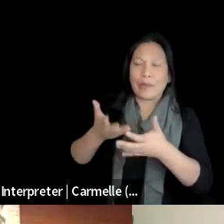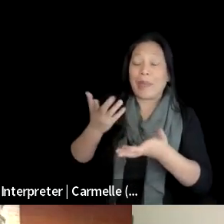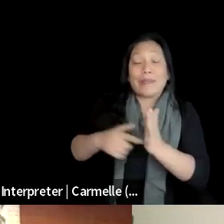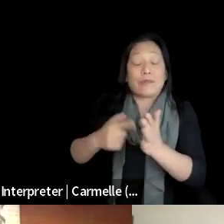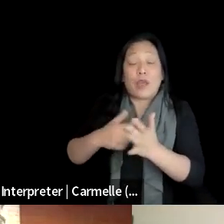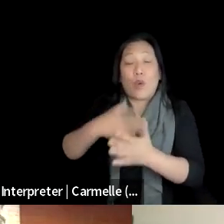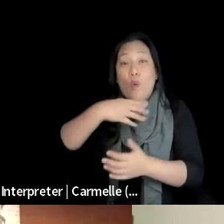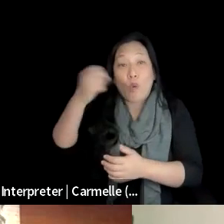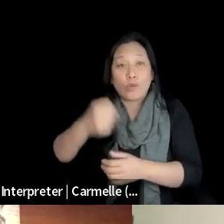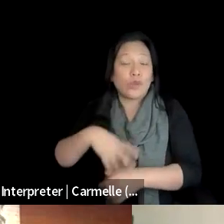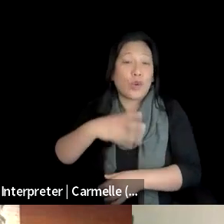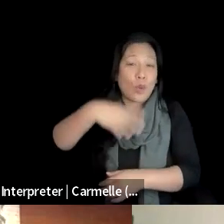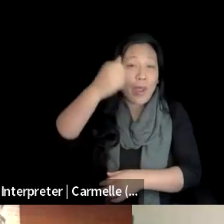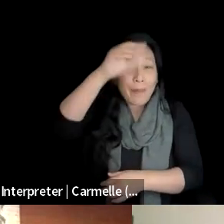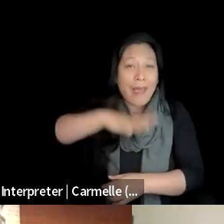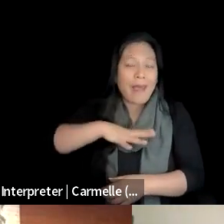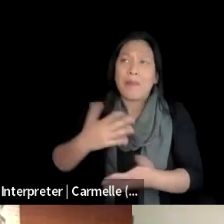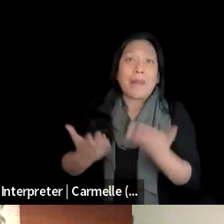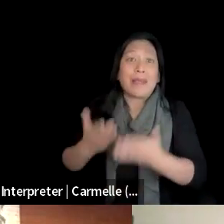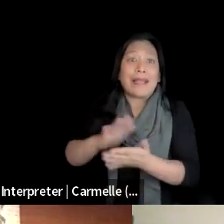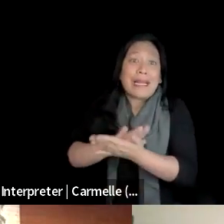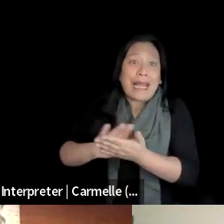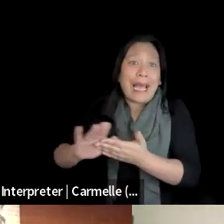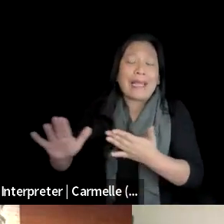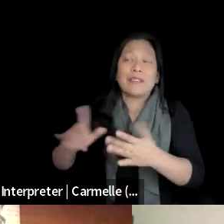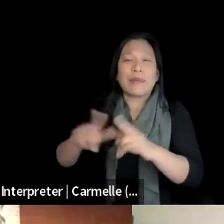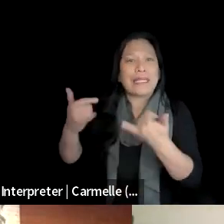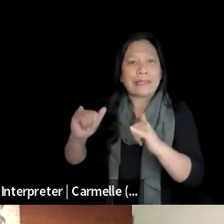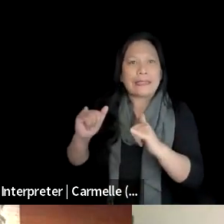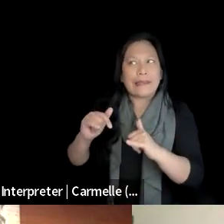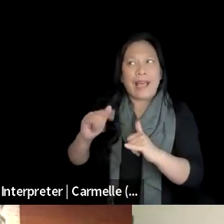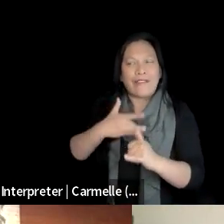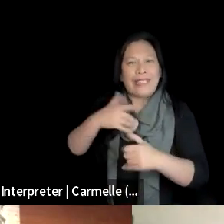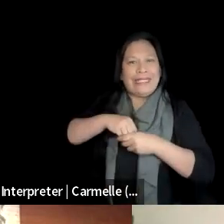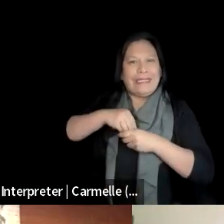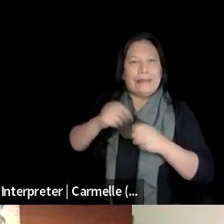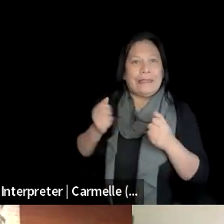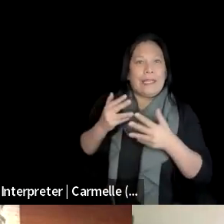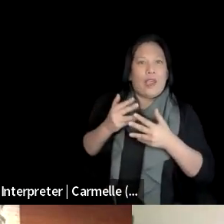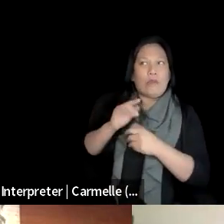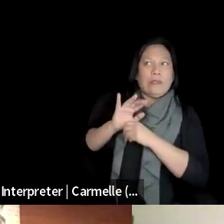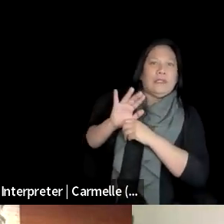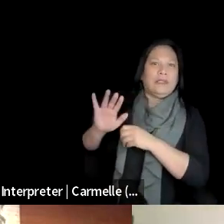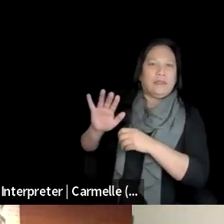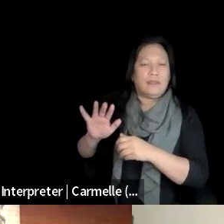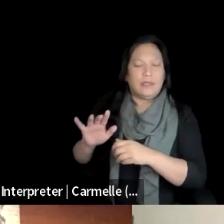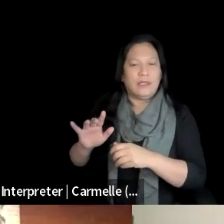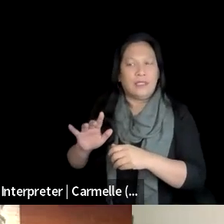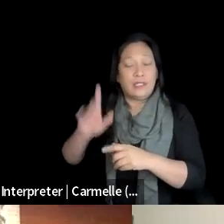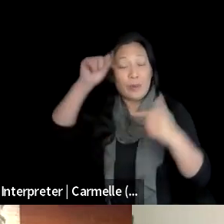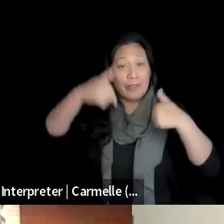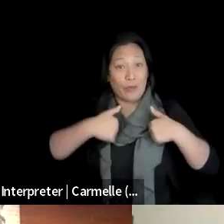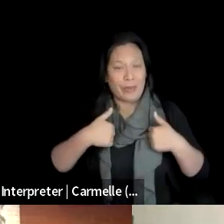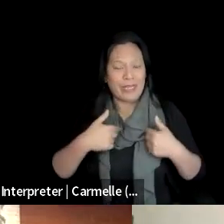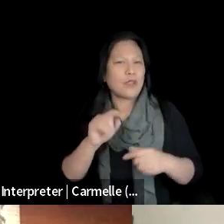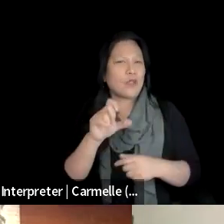who like are the nicest, kindest people, but also terrify me sometimes. And like, what are the tools that I need to be